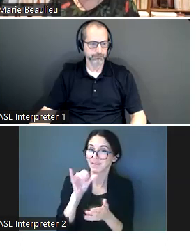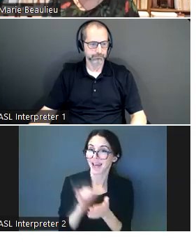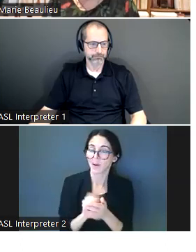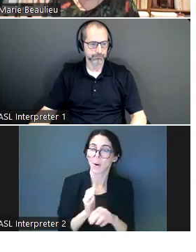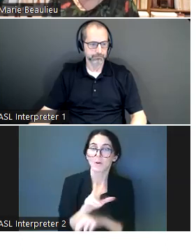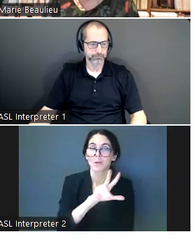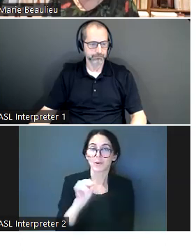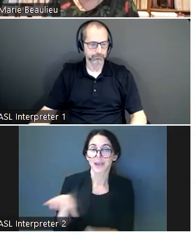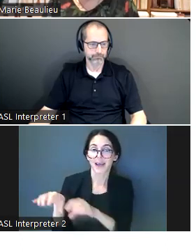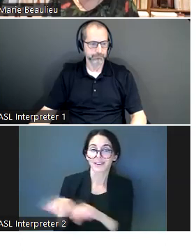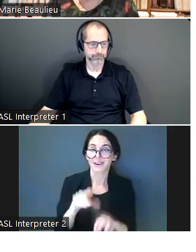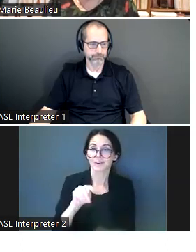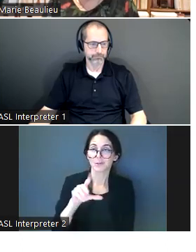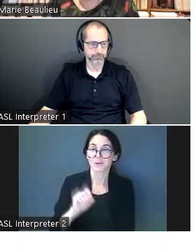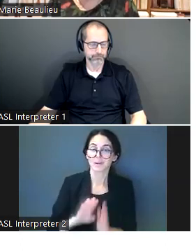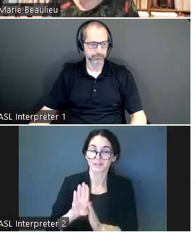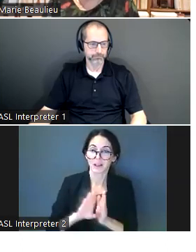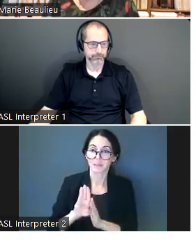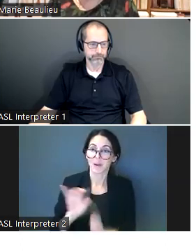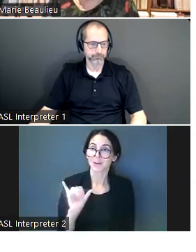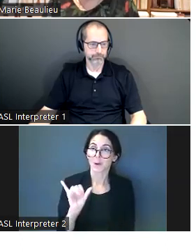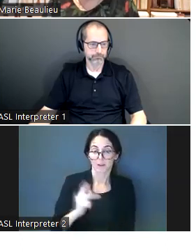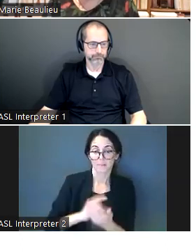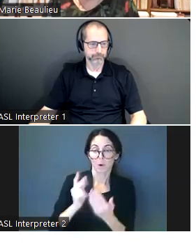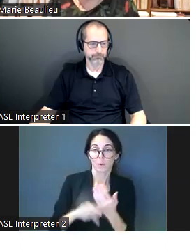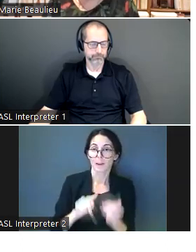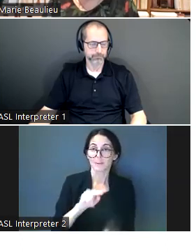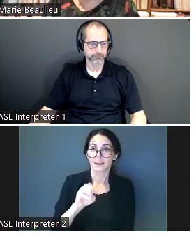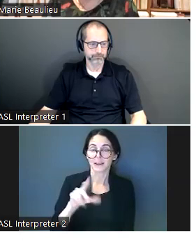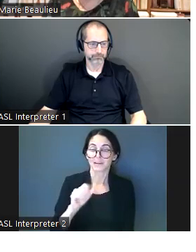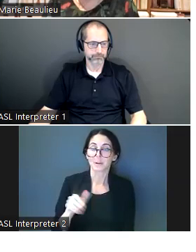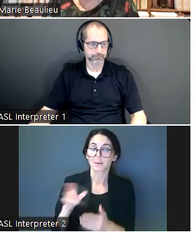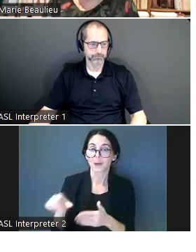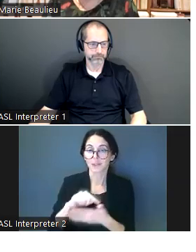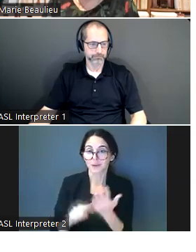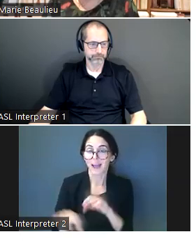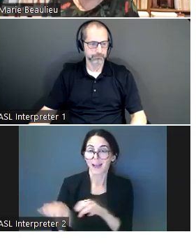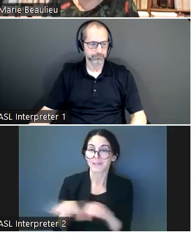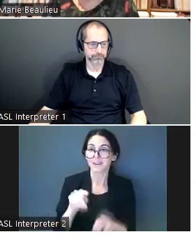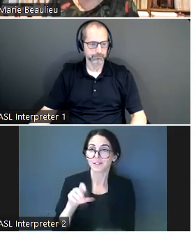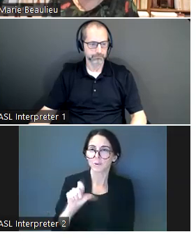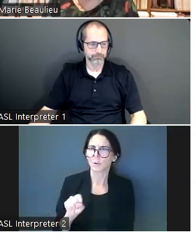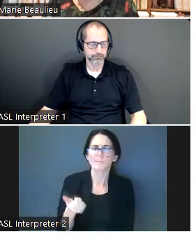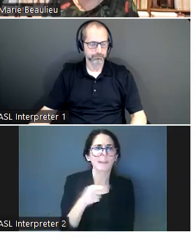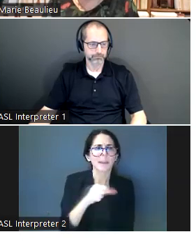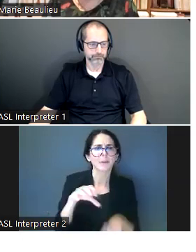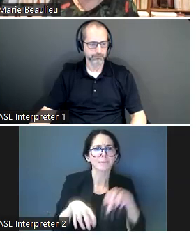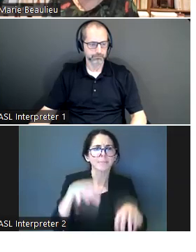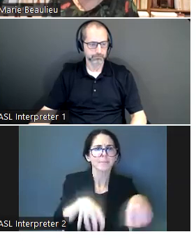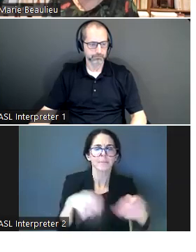tools were developed. And the program also presents many other activities and tools already offered by other